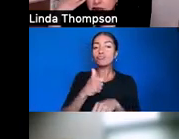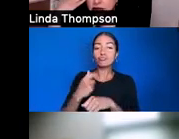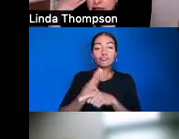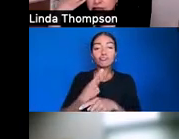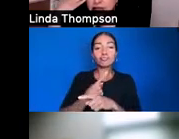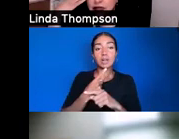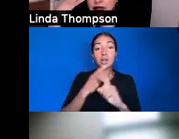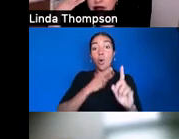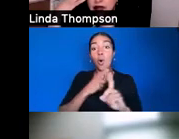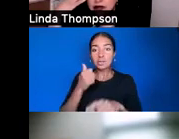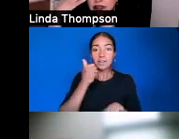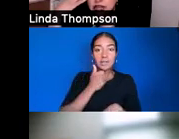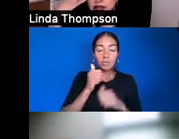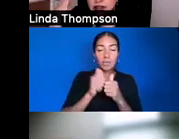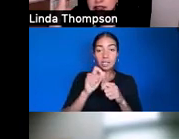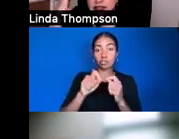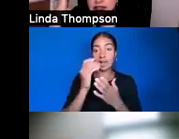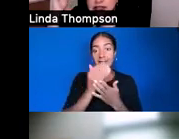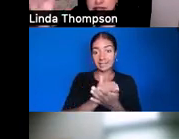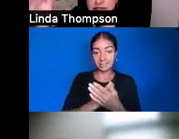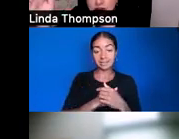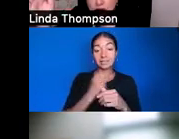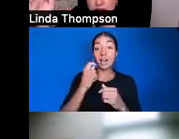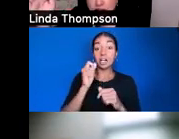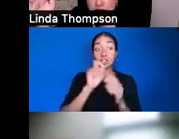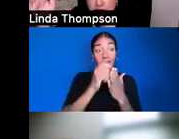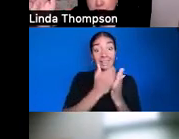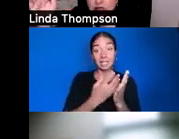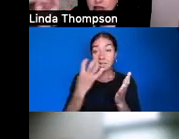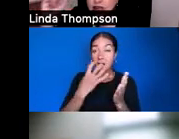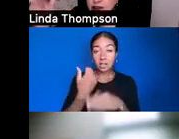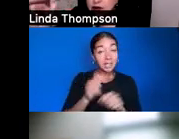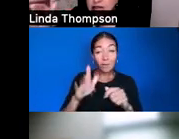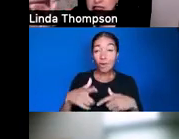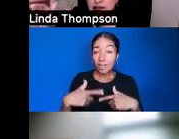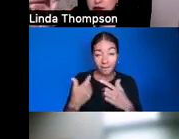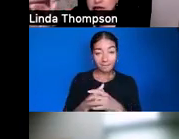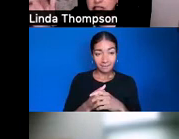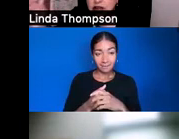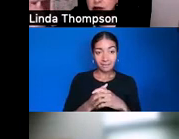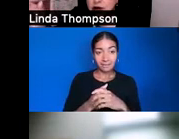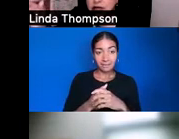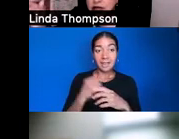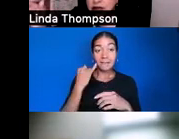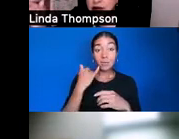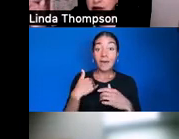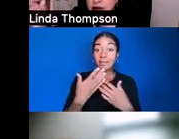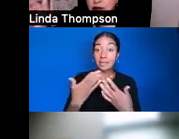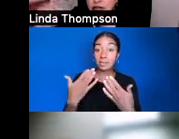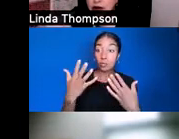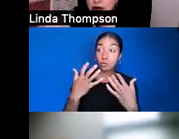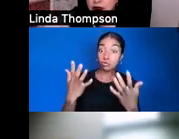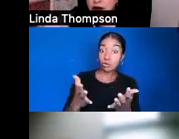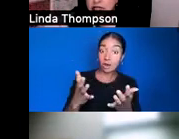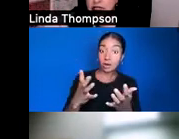with a checklist. Checklist can save your life. And if you got stuff you want to talk about Monday,